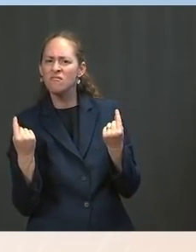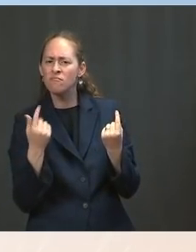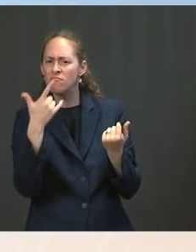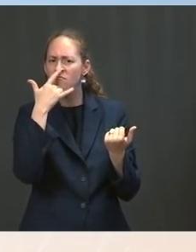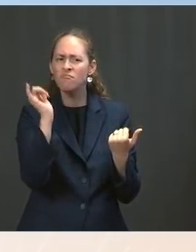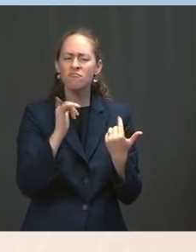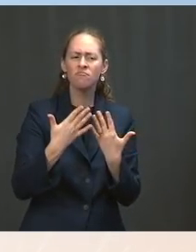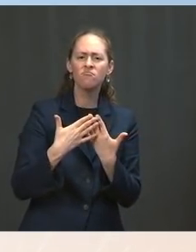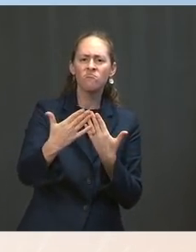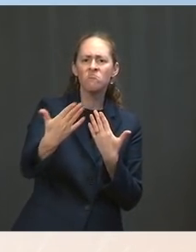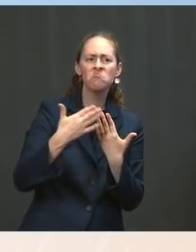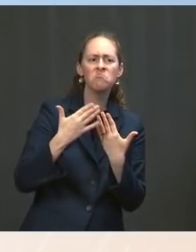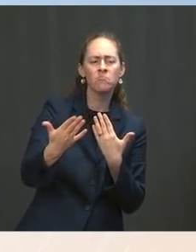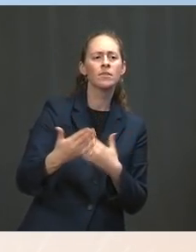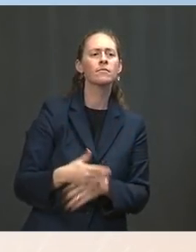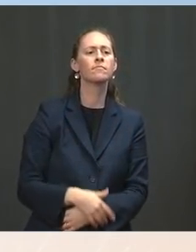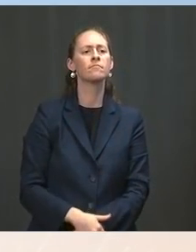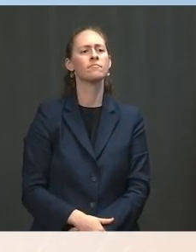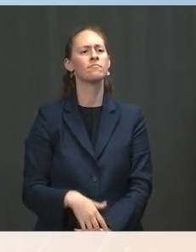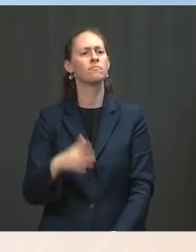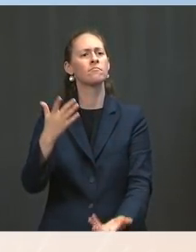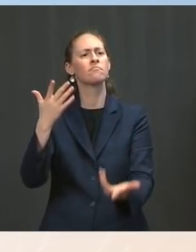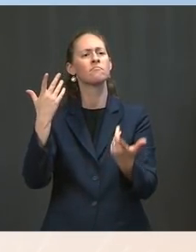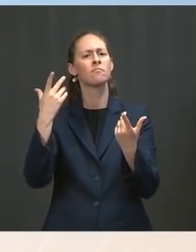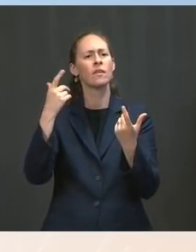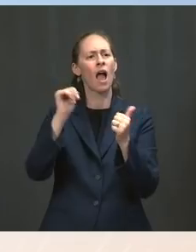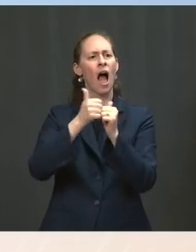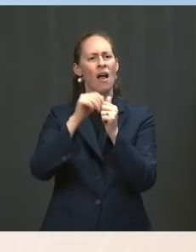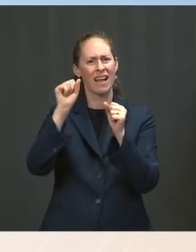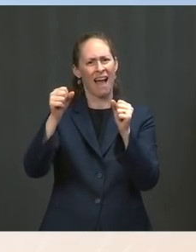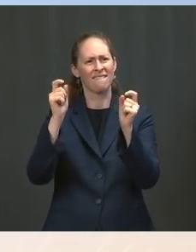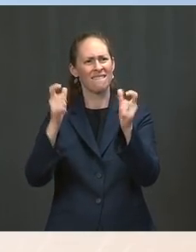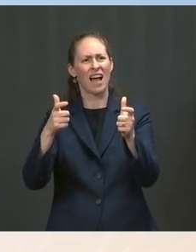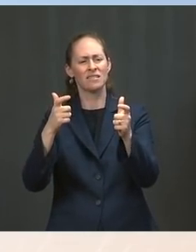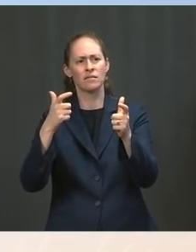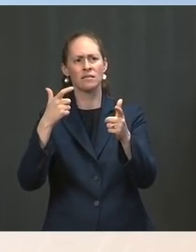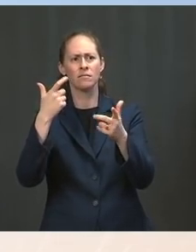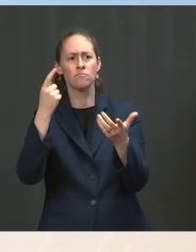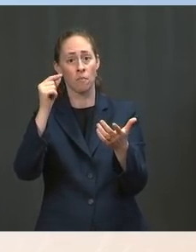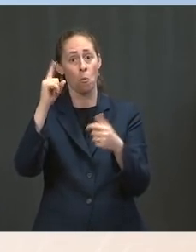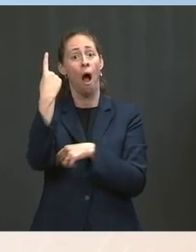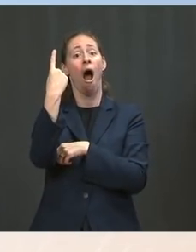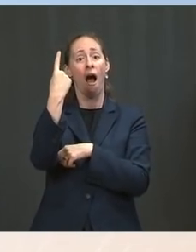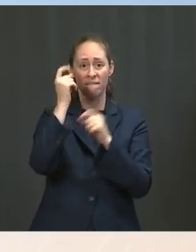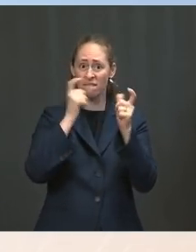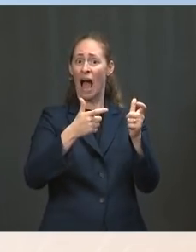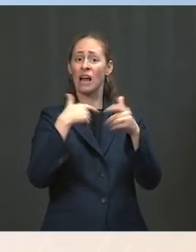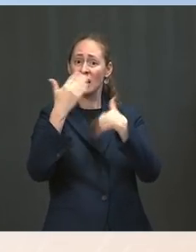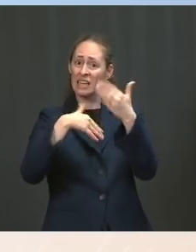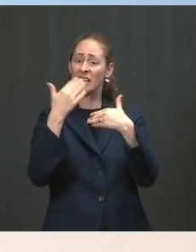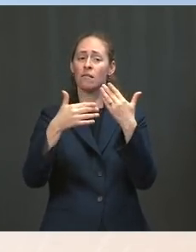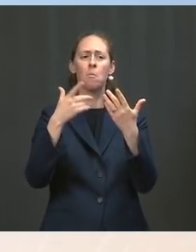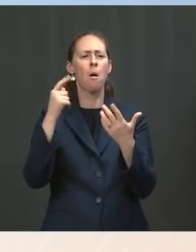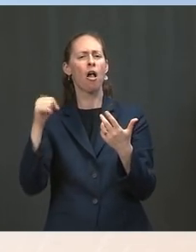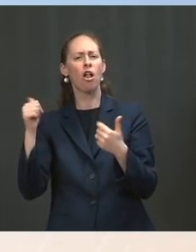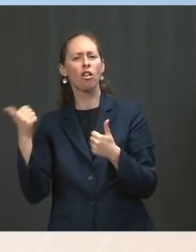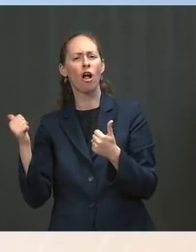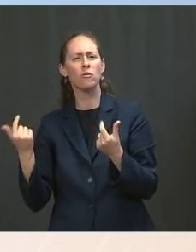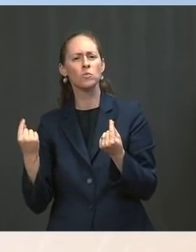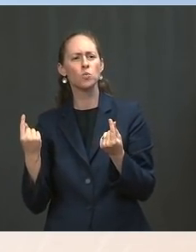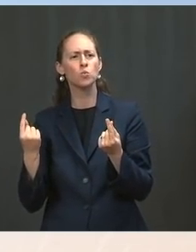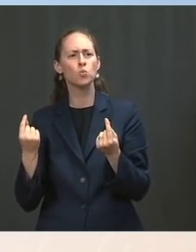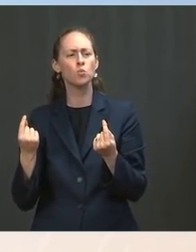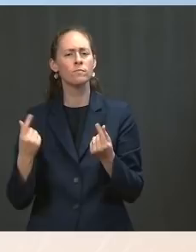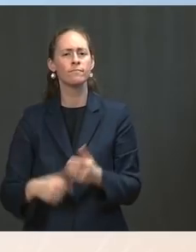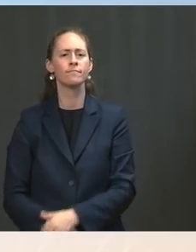to expedite the process of getting SIVs out of Afghanistan? We're not putting a precise number on it. The program doesn't put a precise number on it. There isn't